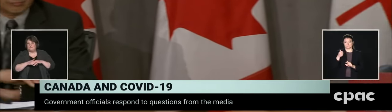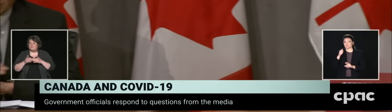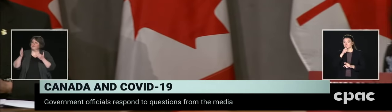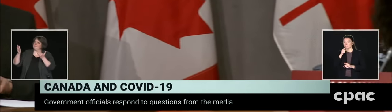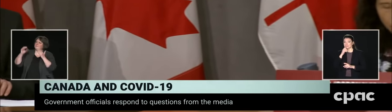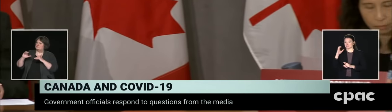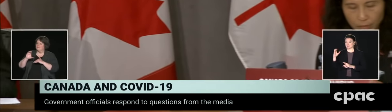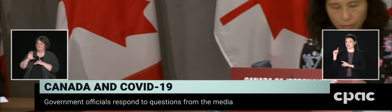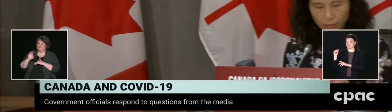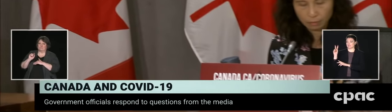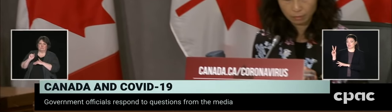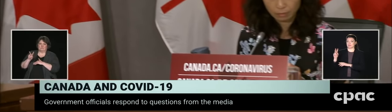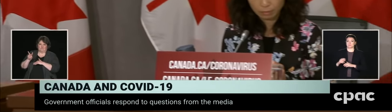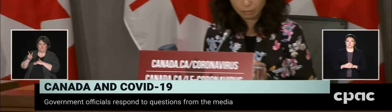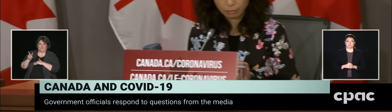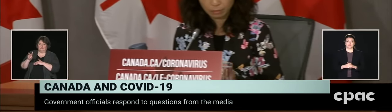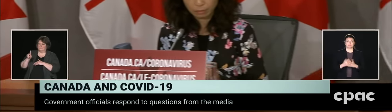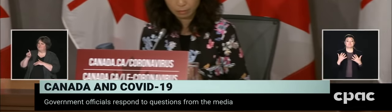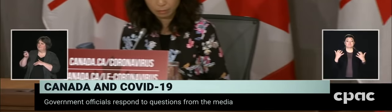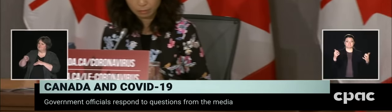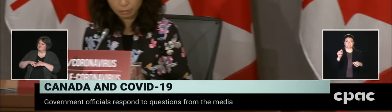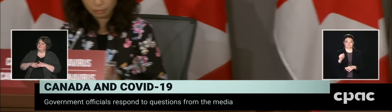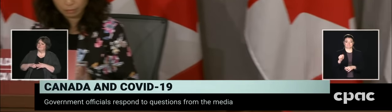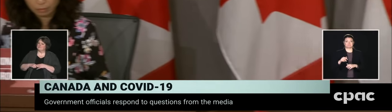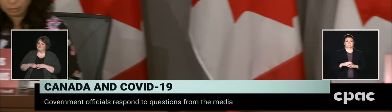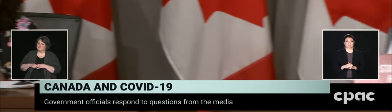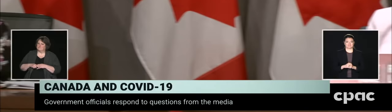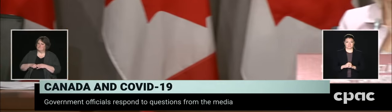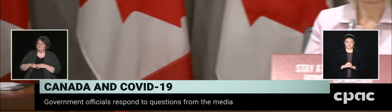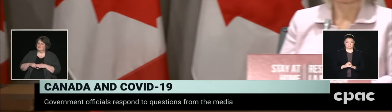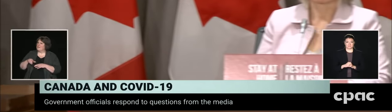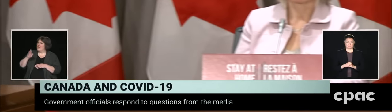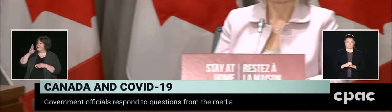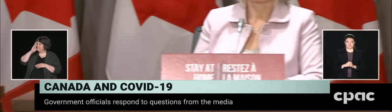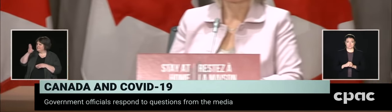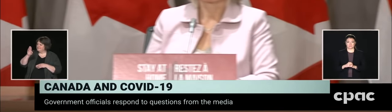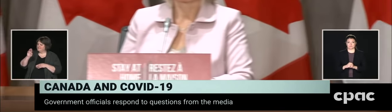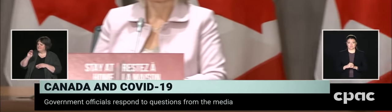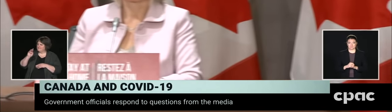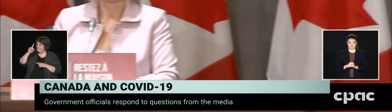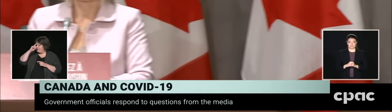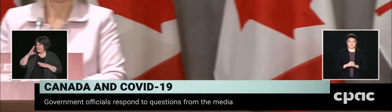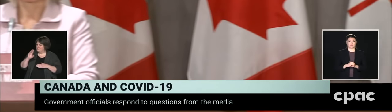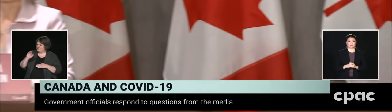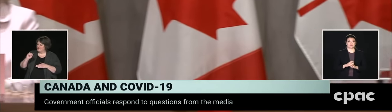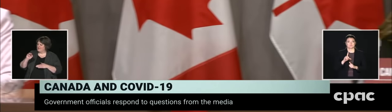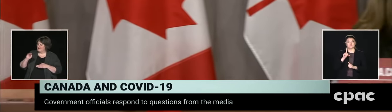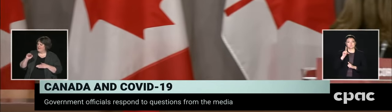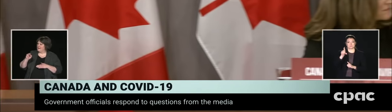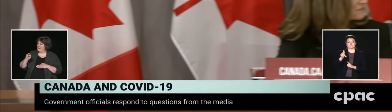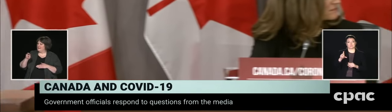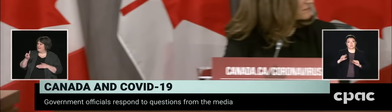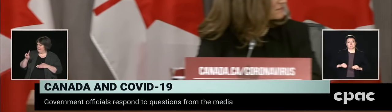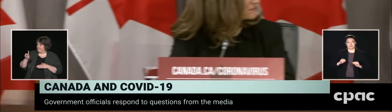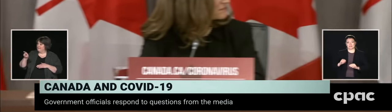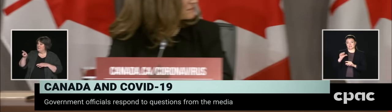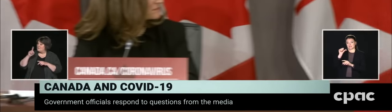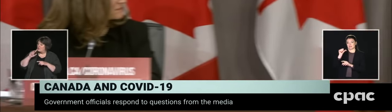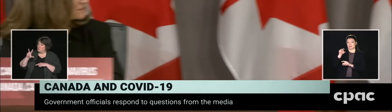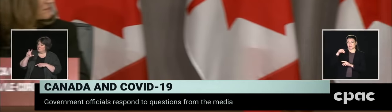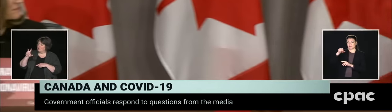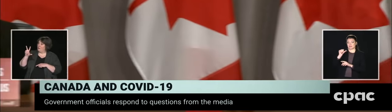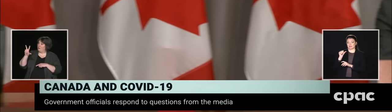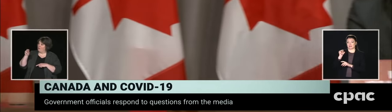National news. Minister Anand, you talked about the sourcing of PPE here, those huge numbers, 230 million sourced versus 16 million